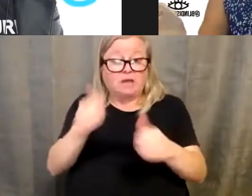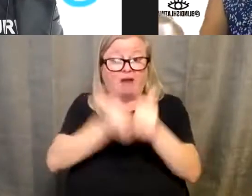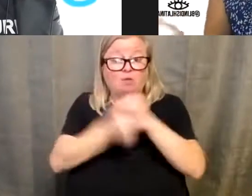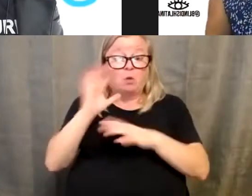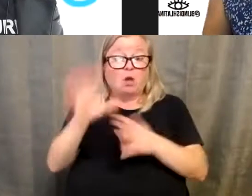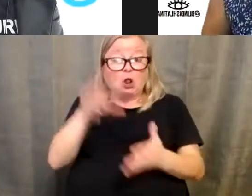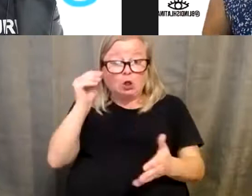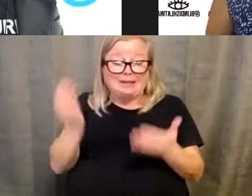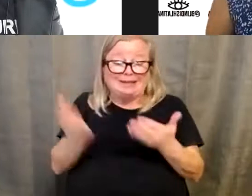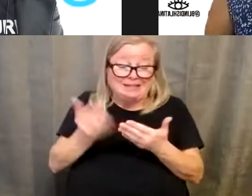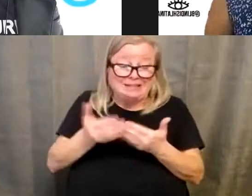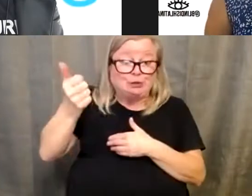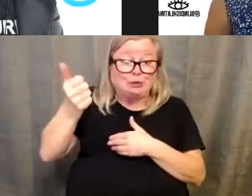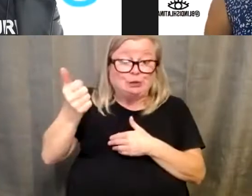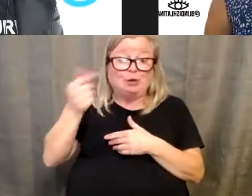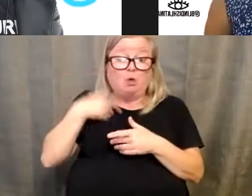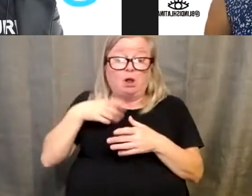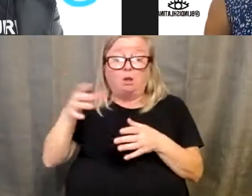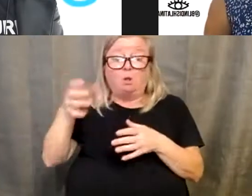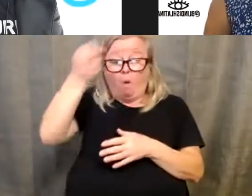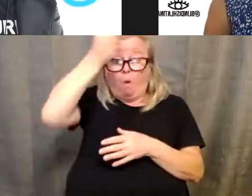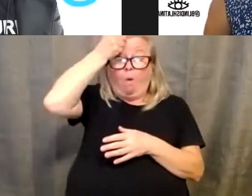more easily and retain information.